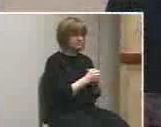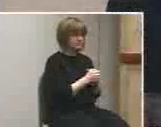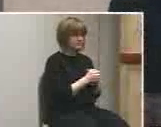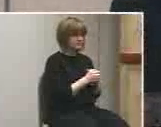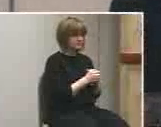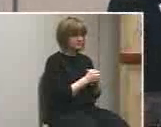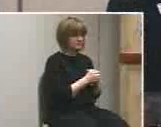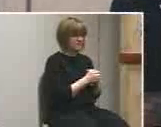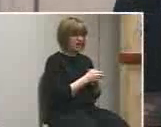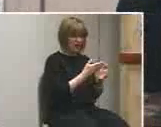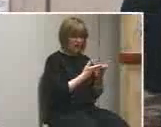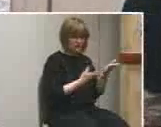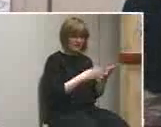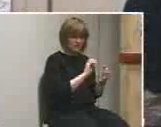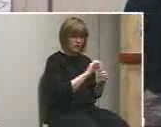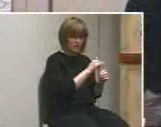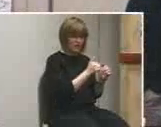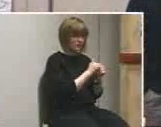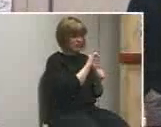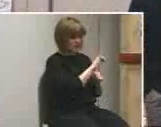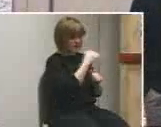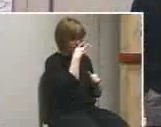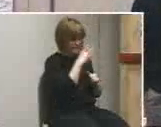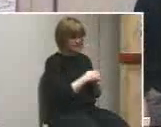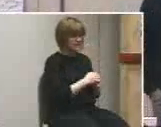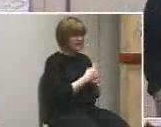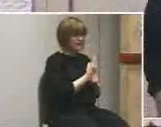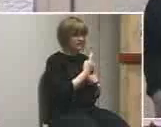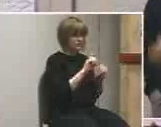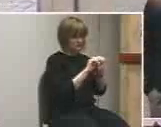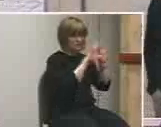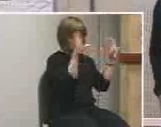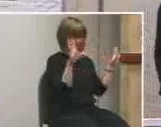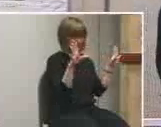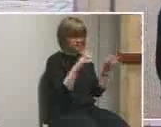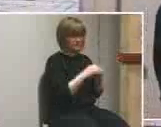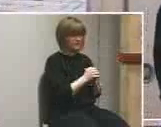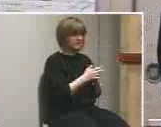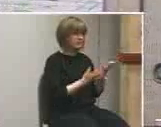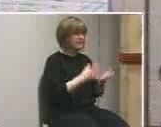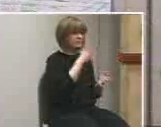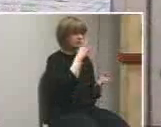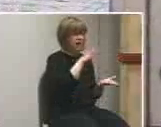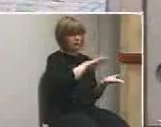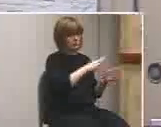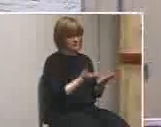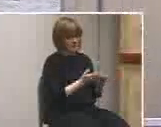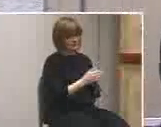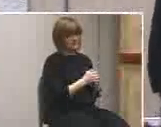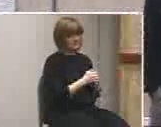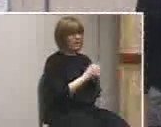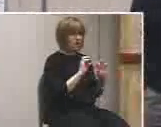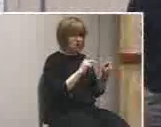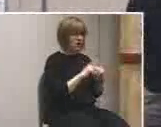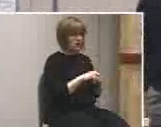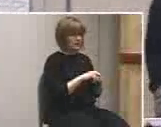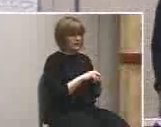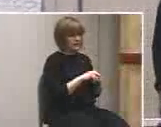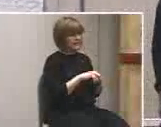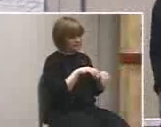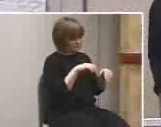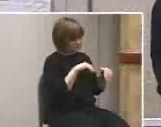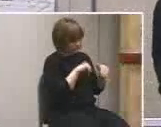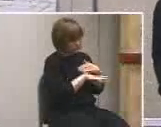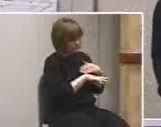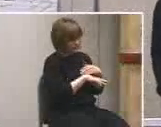are things okay with that kid? Is there something obvious? A mother just died. Okay, well, if you go in and do a double check and